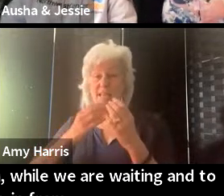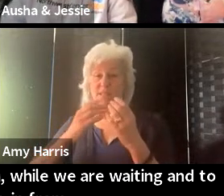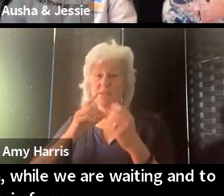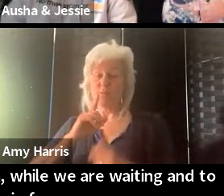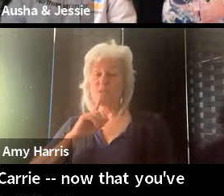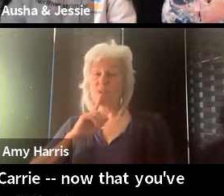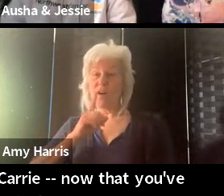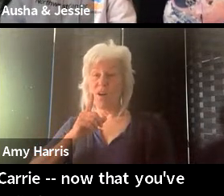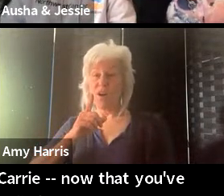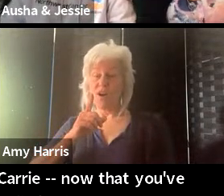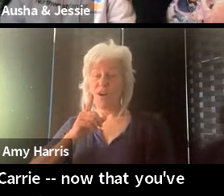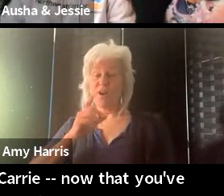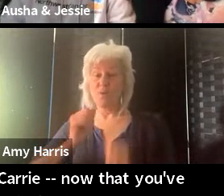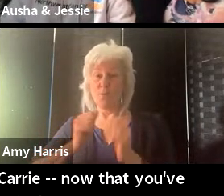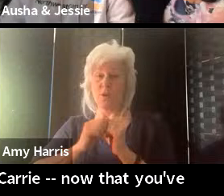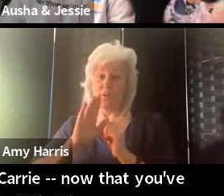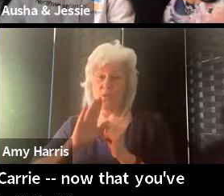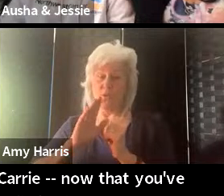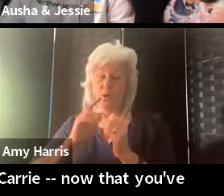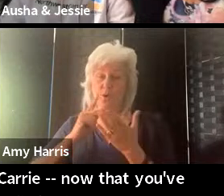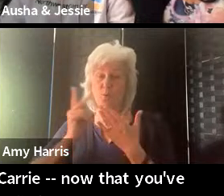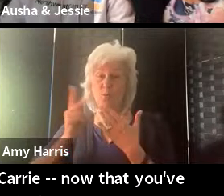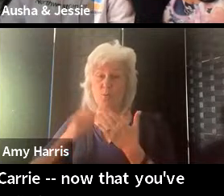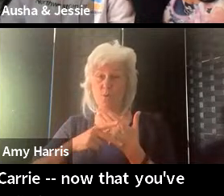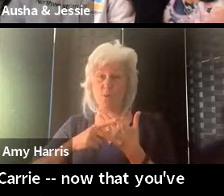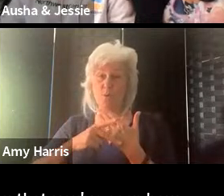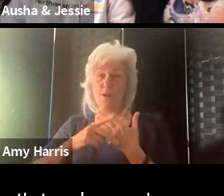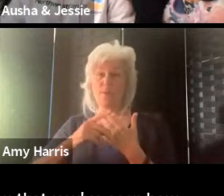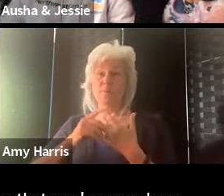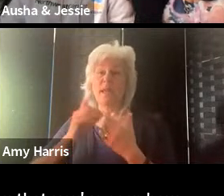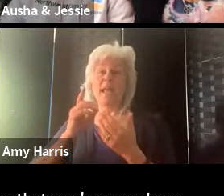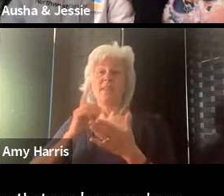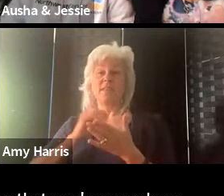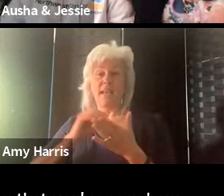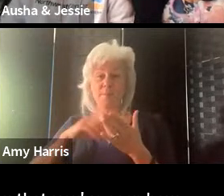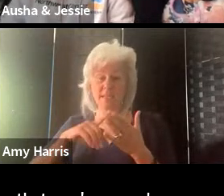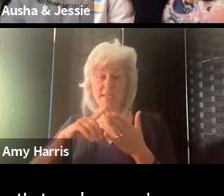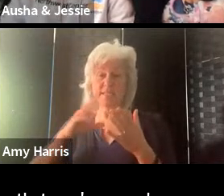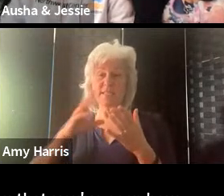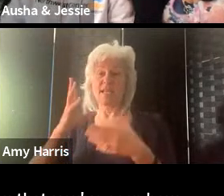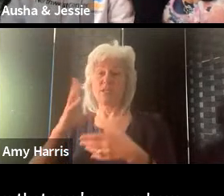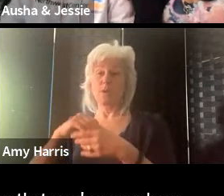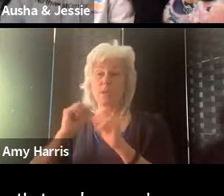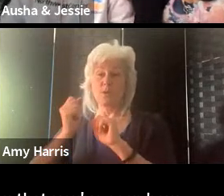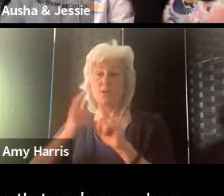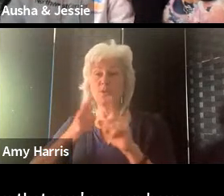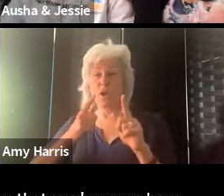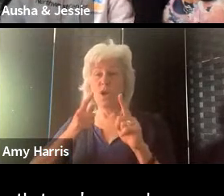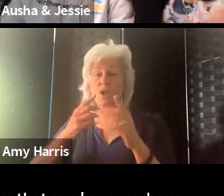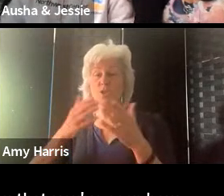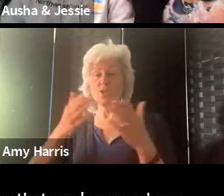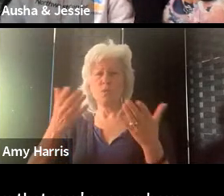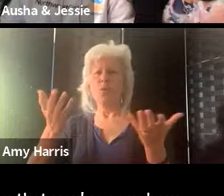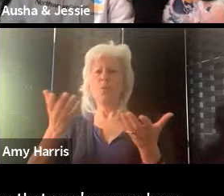Child, and that classrooms can be designed to fit the needs of all children, what are some ways that you think you can start bridging